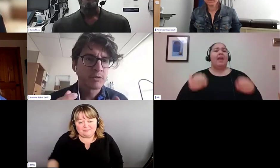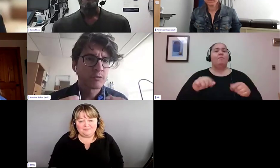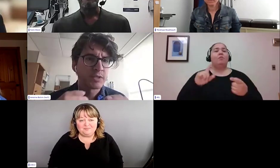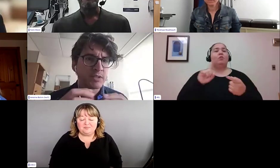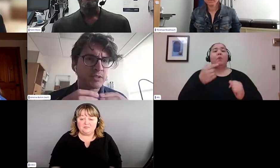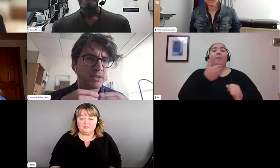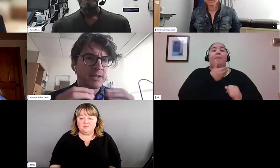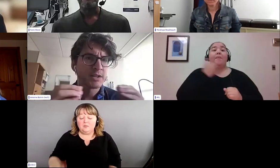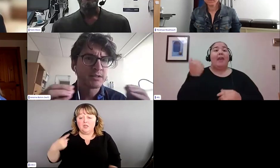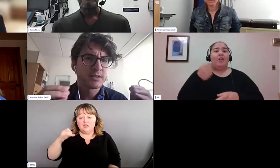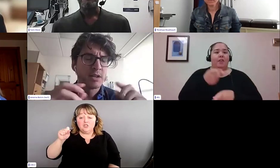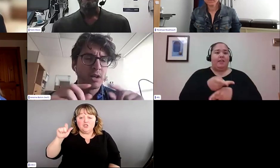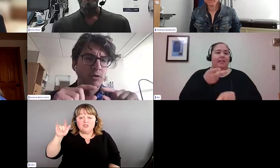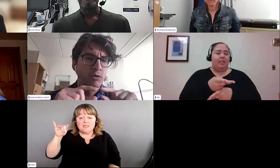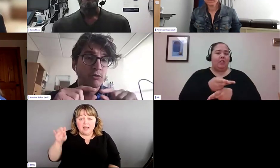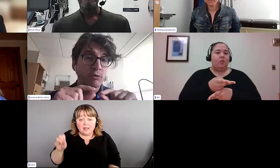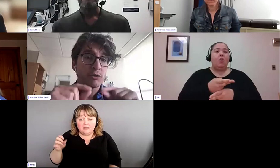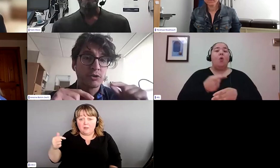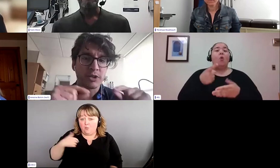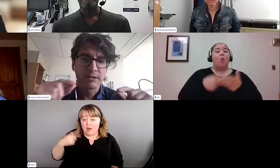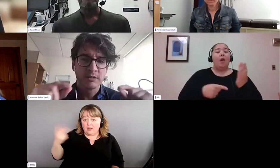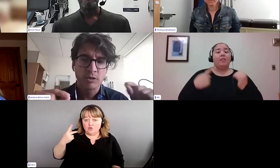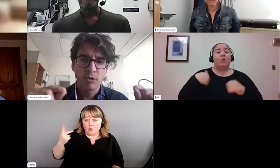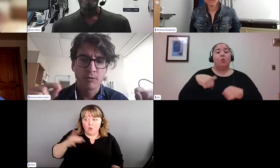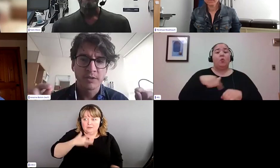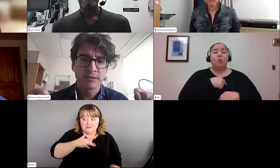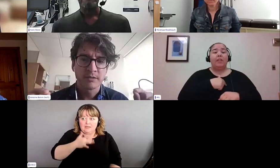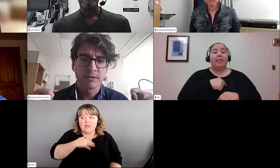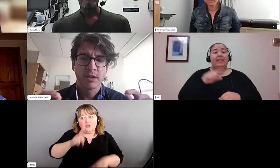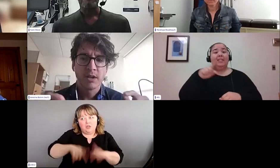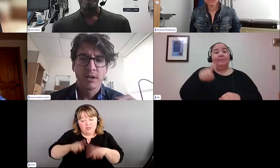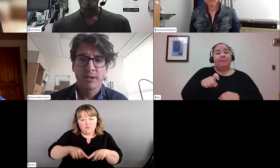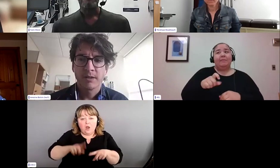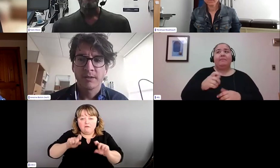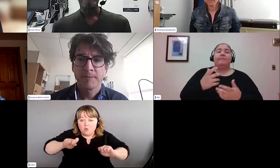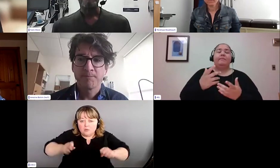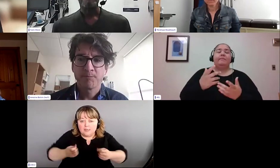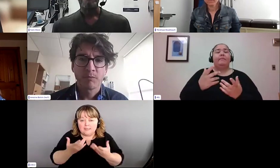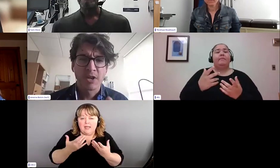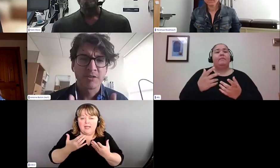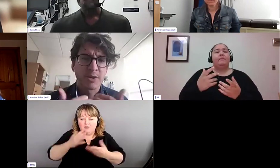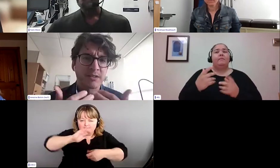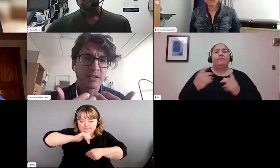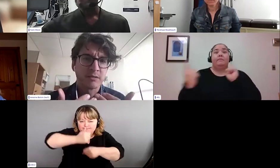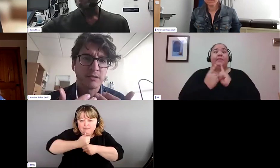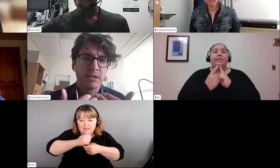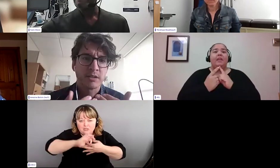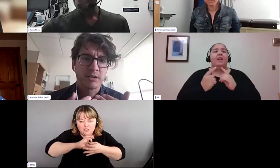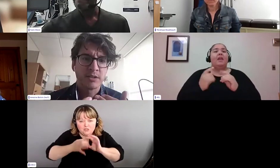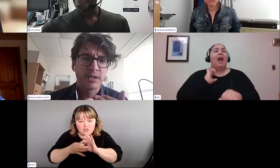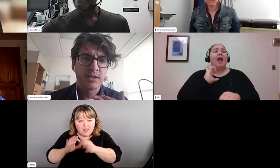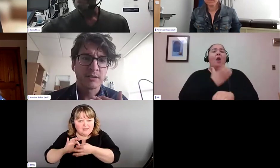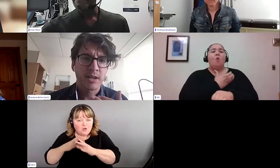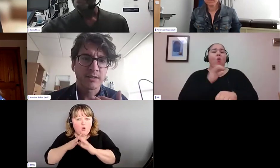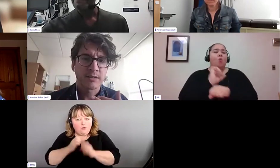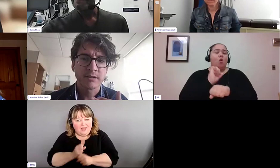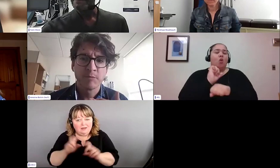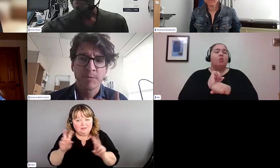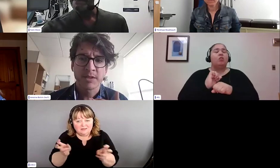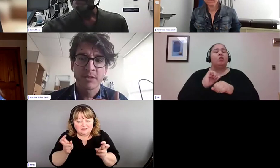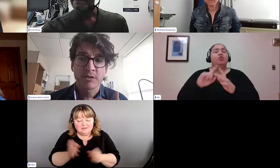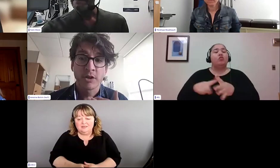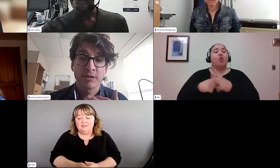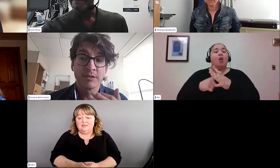better caretakers. What we meet, Ghislaine and I, often is that our work is to create a chain of confidence. When